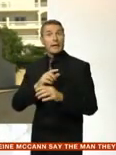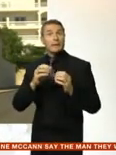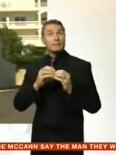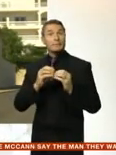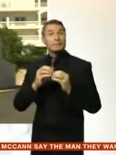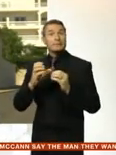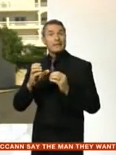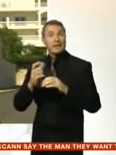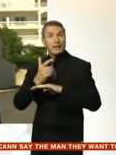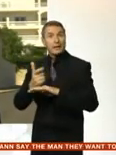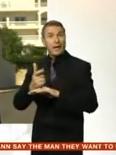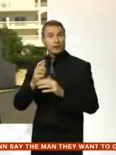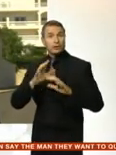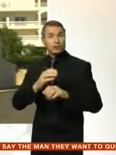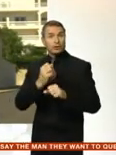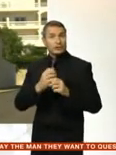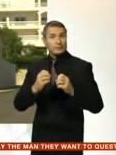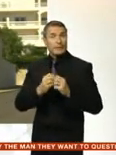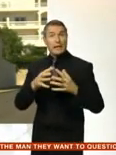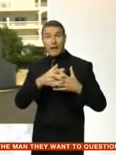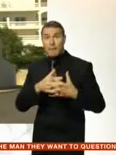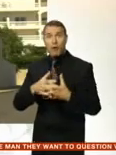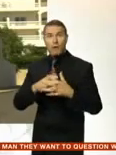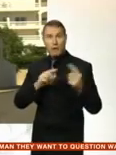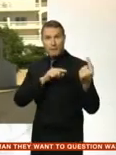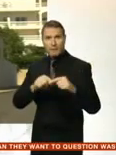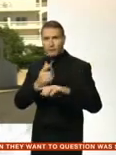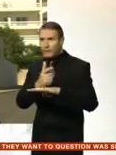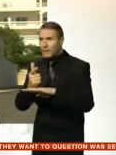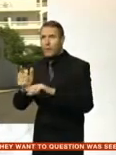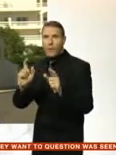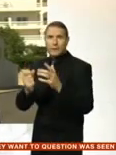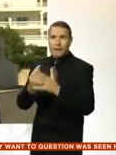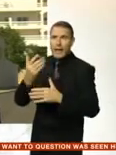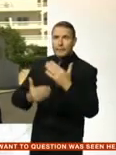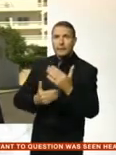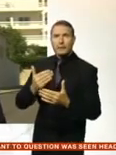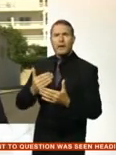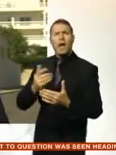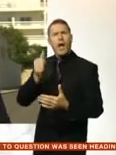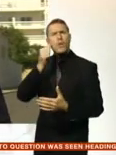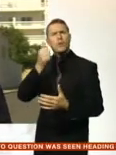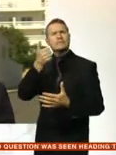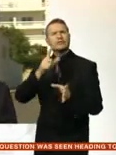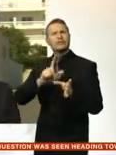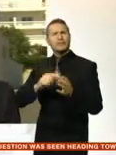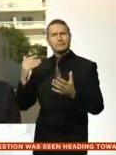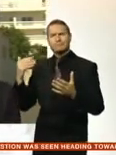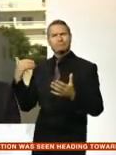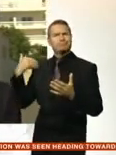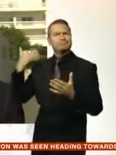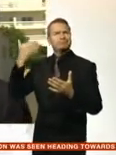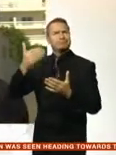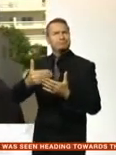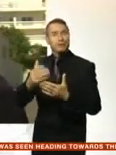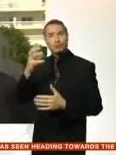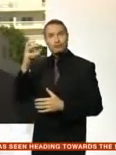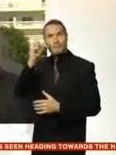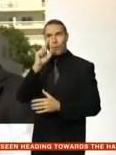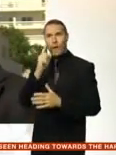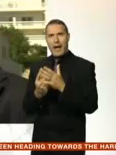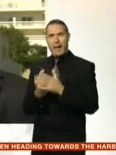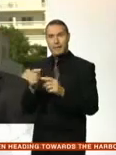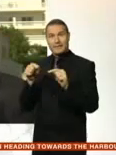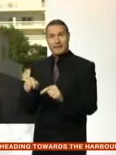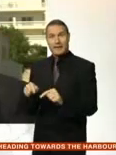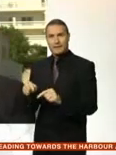Portugal, even teams from the States. So the police would hope that, you know, it is a long time ago. 6 years is an awful long time to remember an